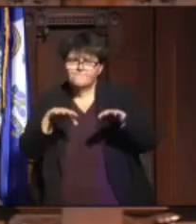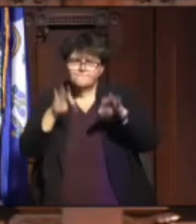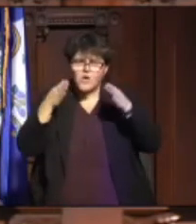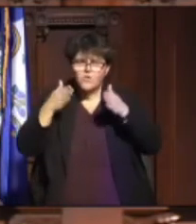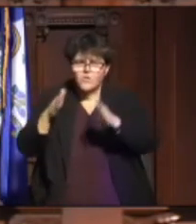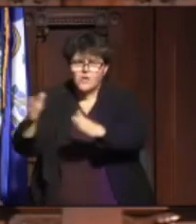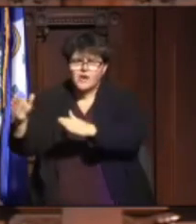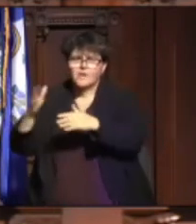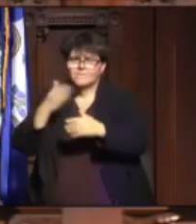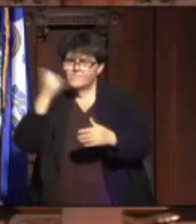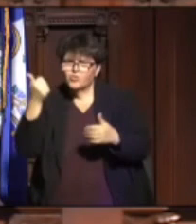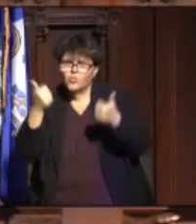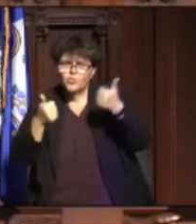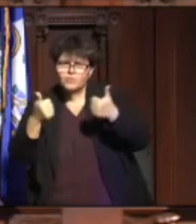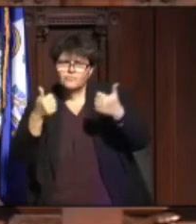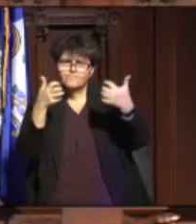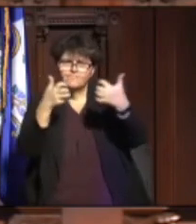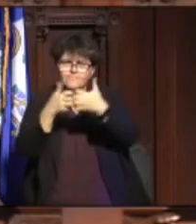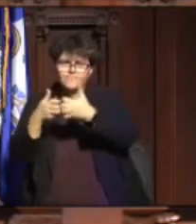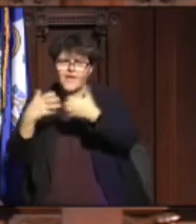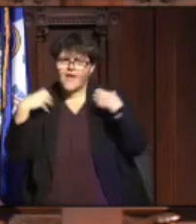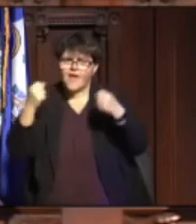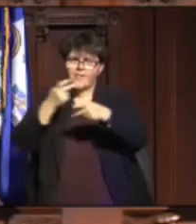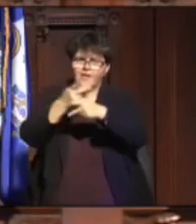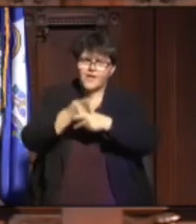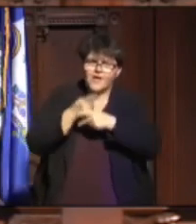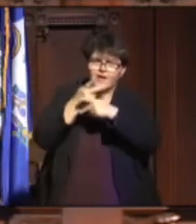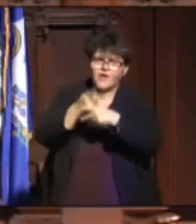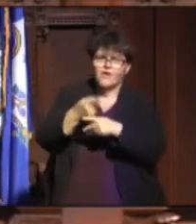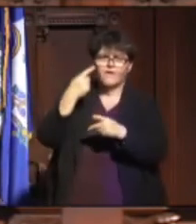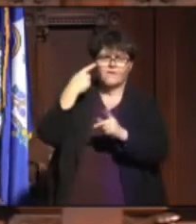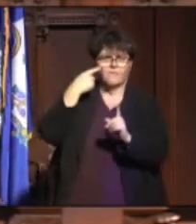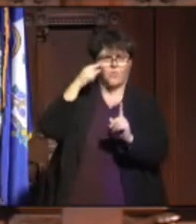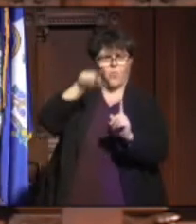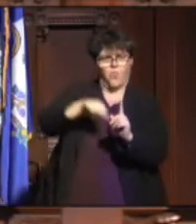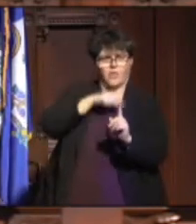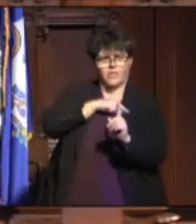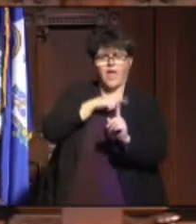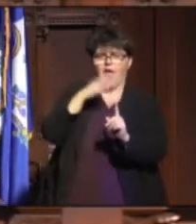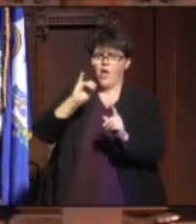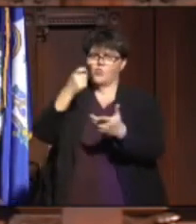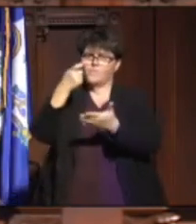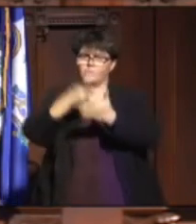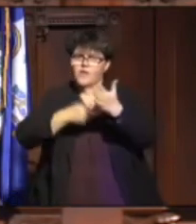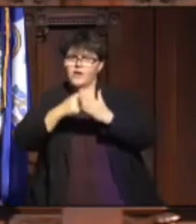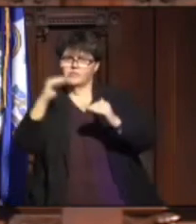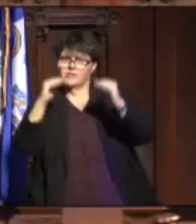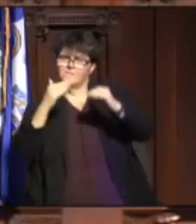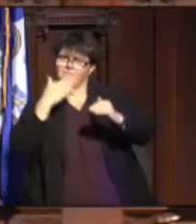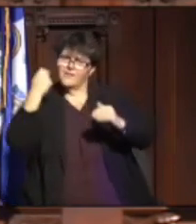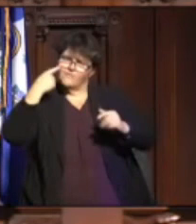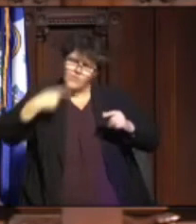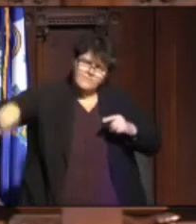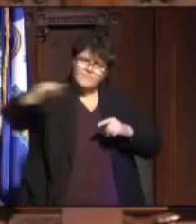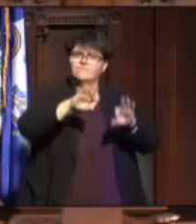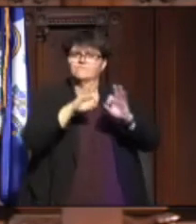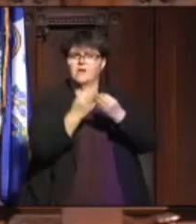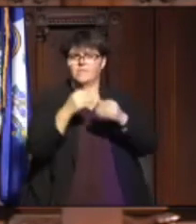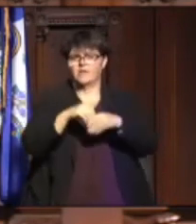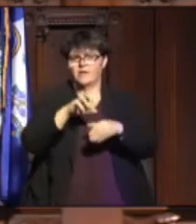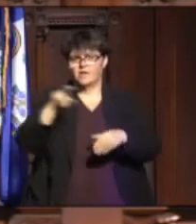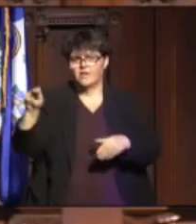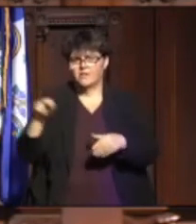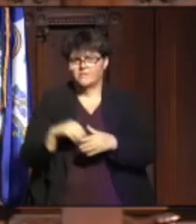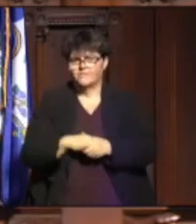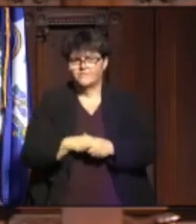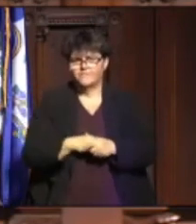value, reducing costs to you. And we're using cash incentives to lead state employees to designated